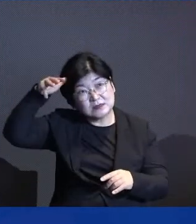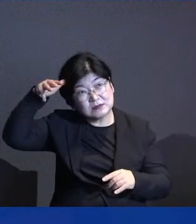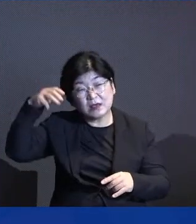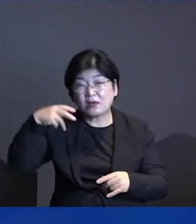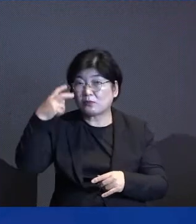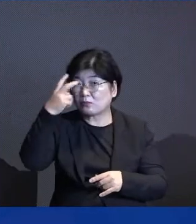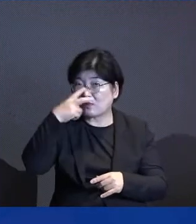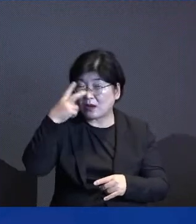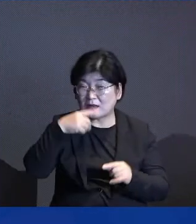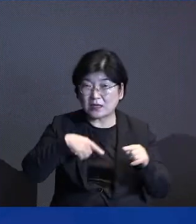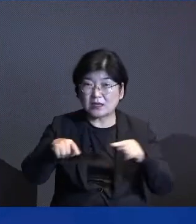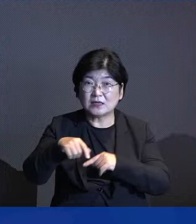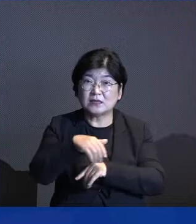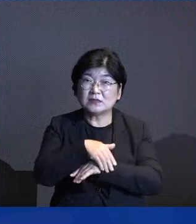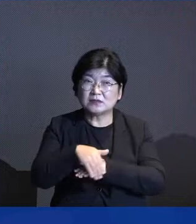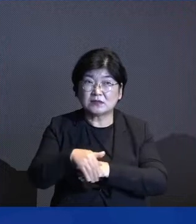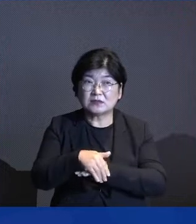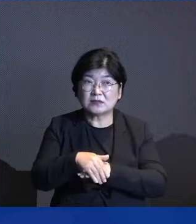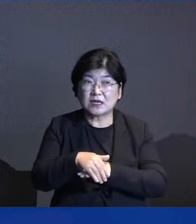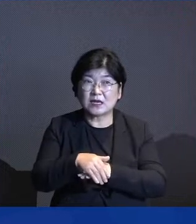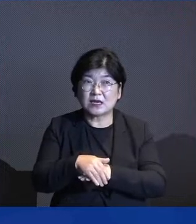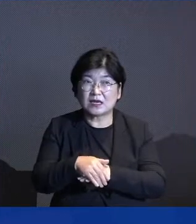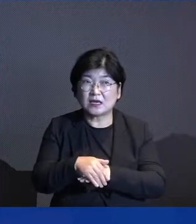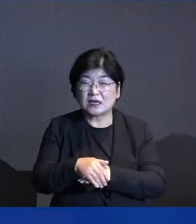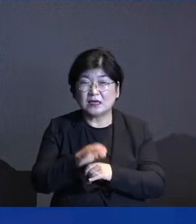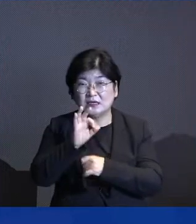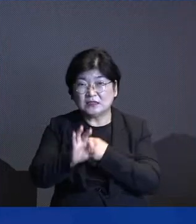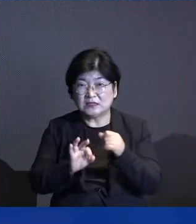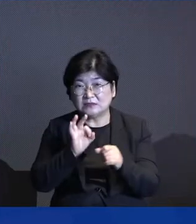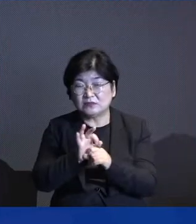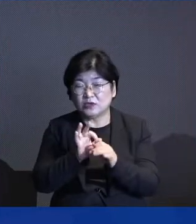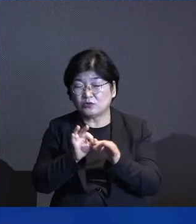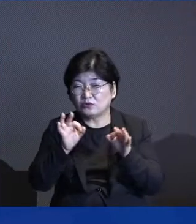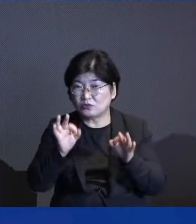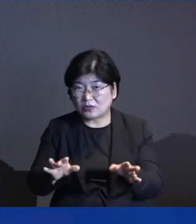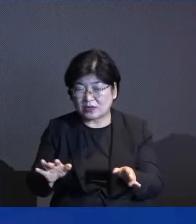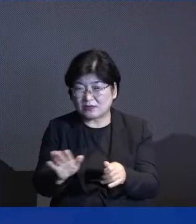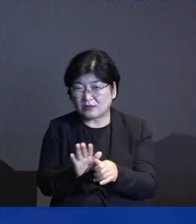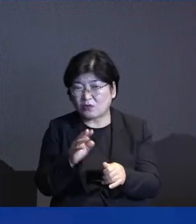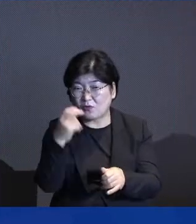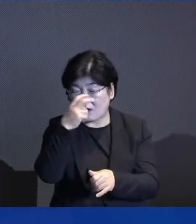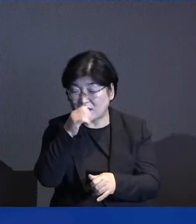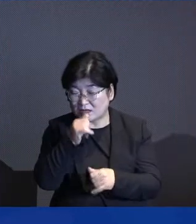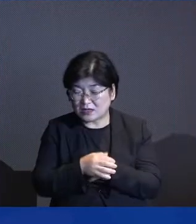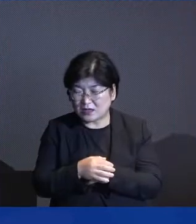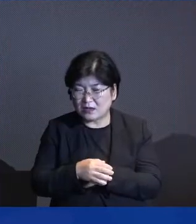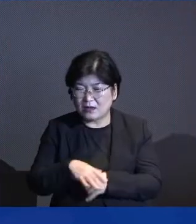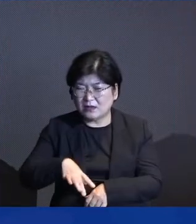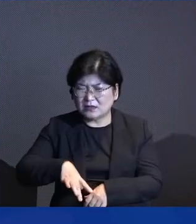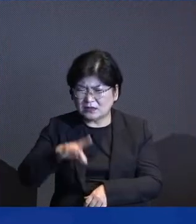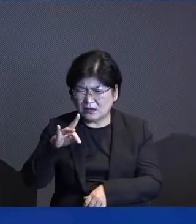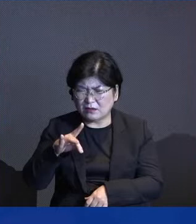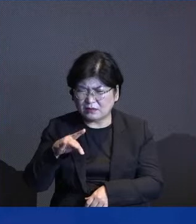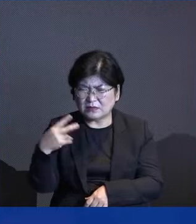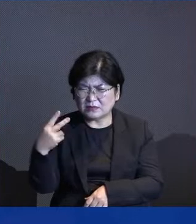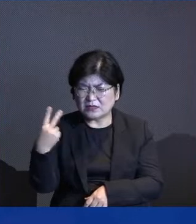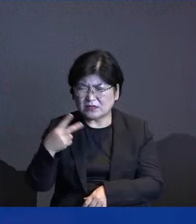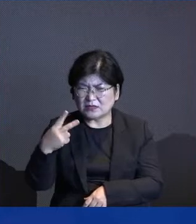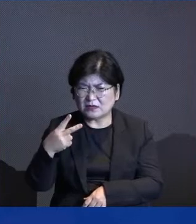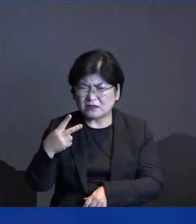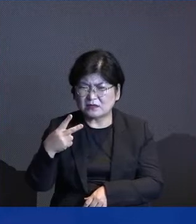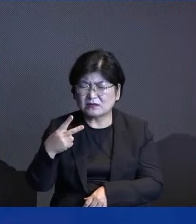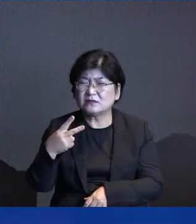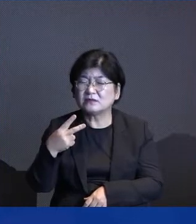decade. So it first started in 2008 with the first comprehensive dementia